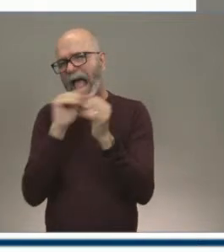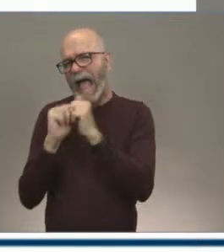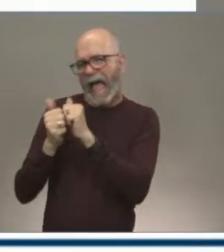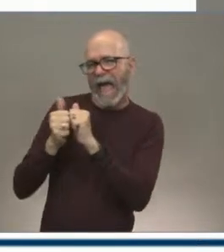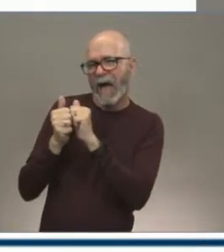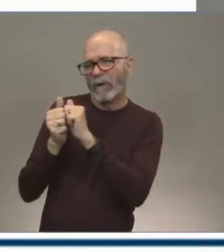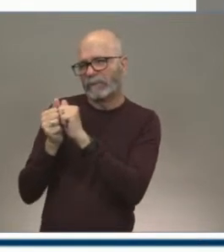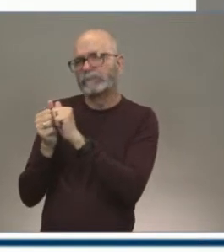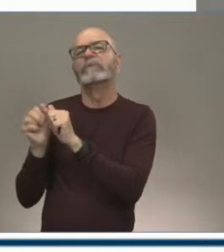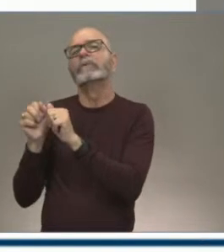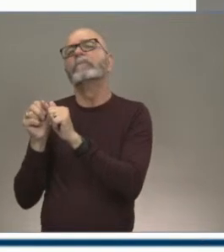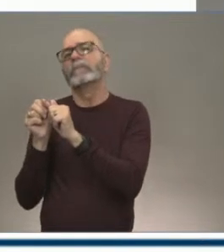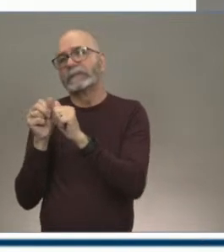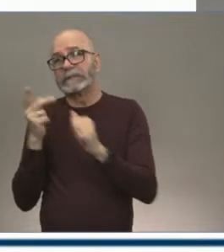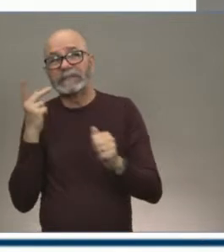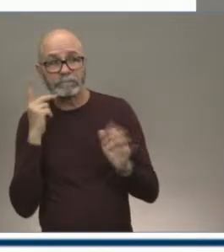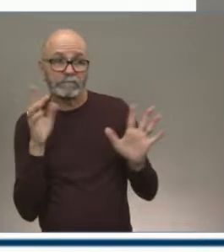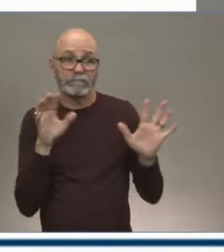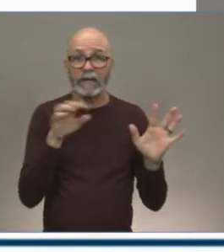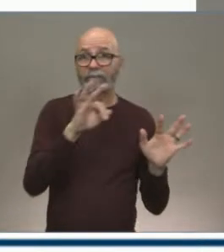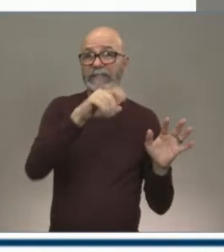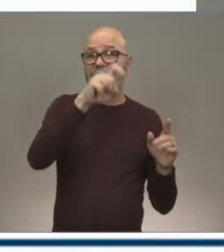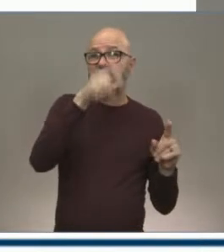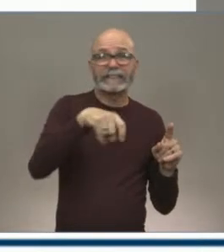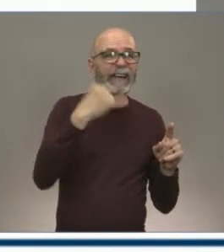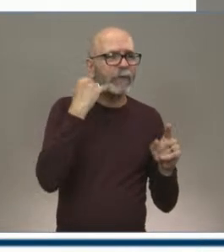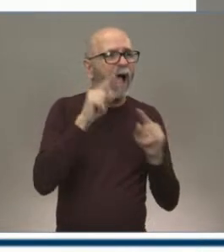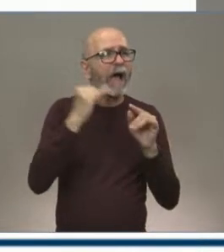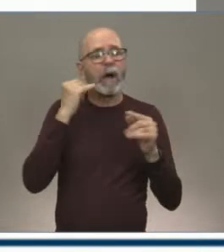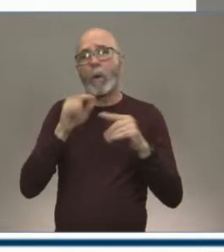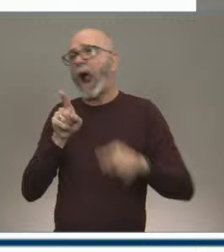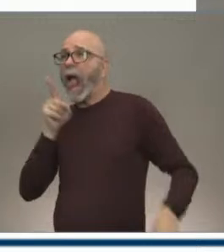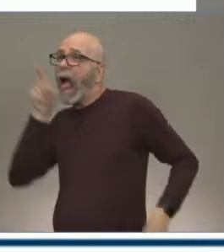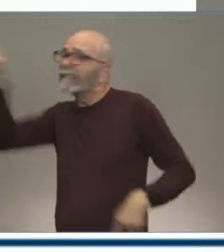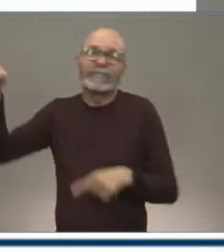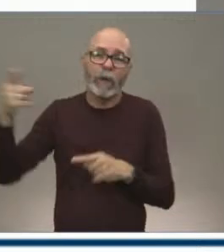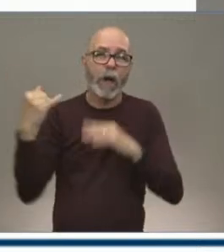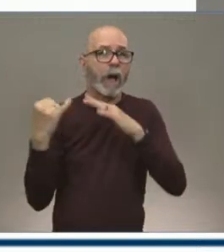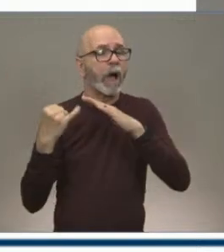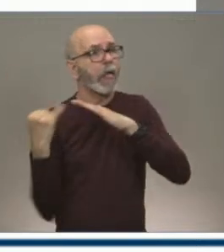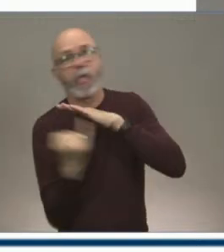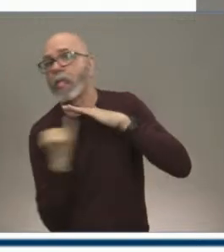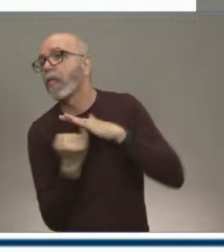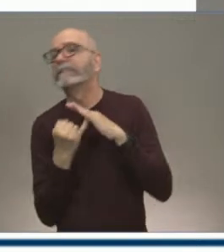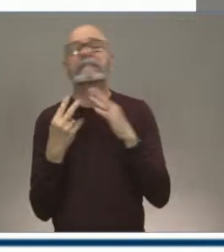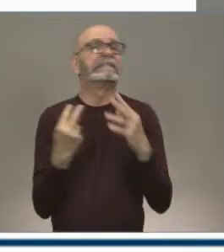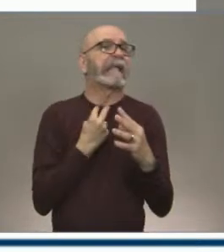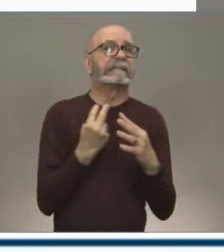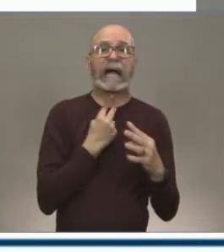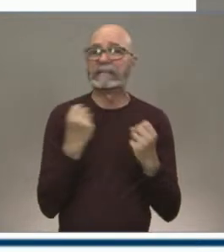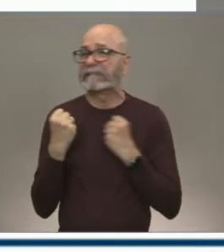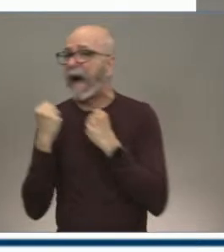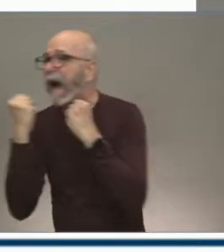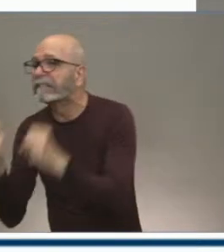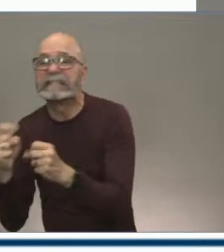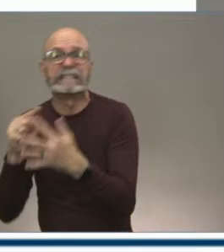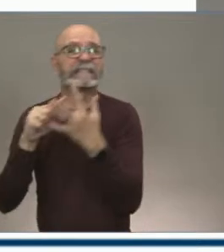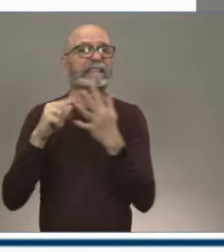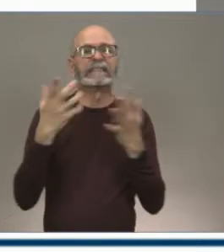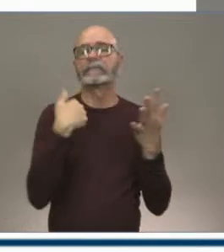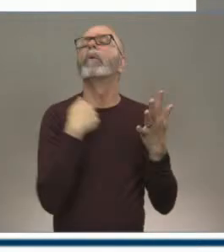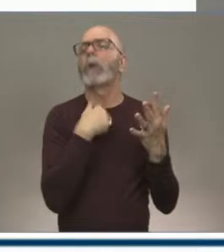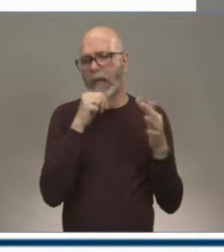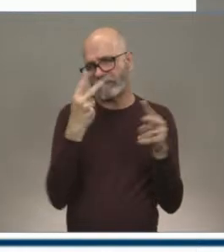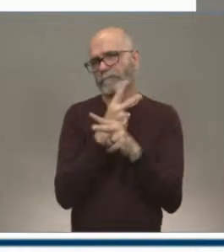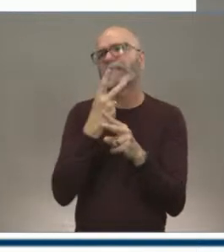somebody has difficulty, if they're very isolated or they have difficulty themselves with getting to a clinic, there's lots of work going